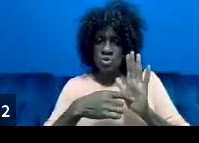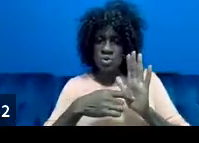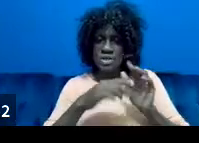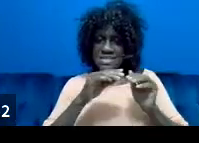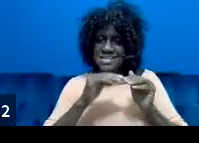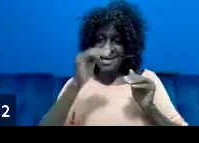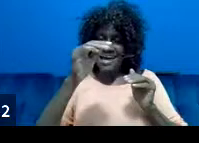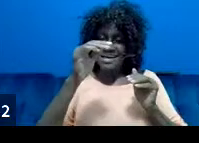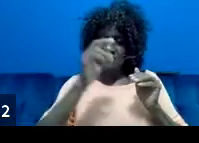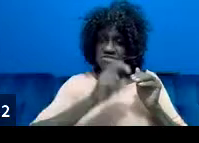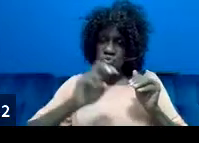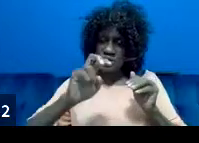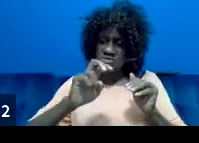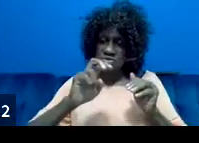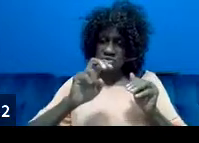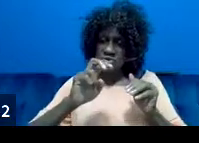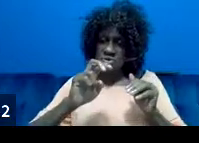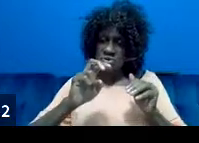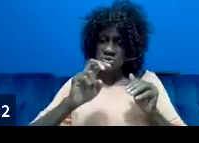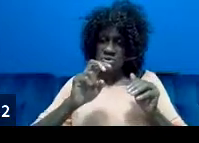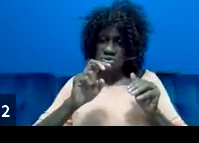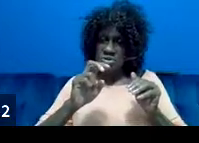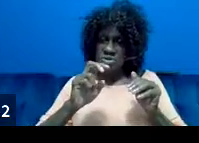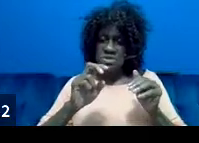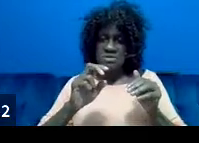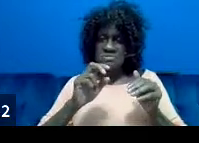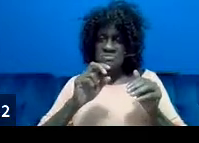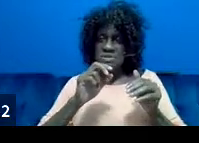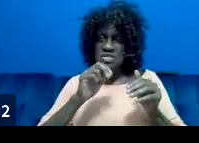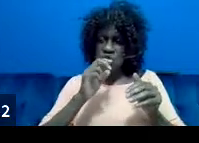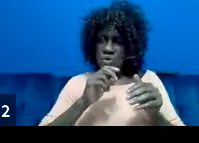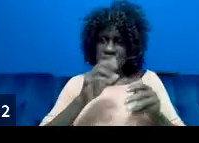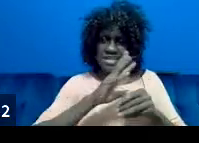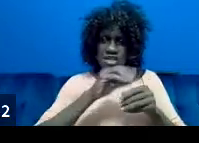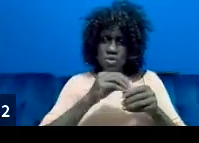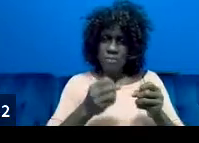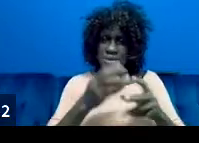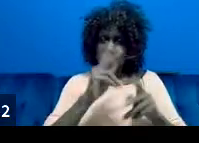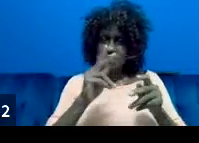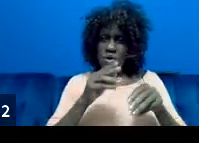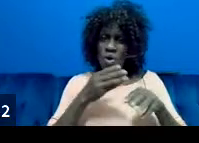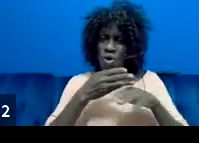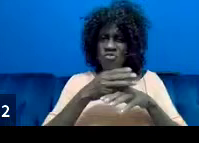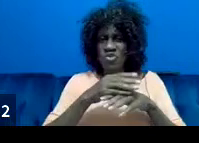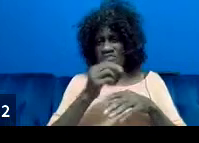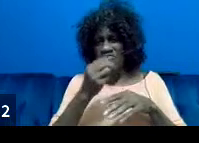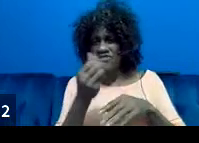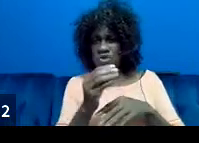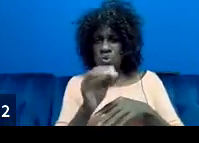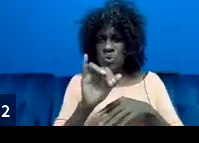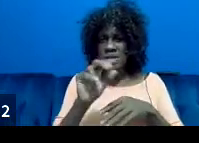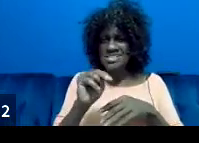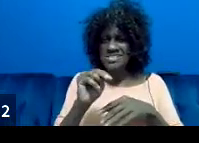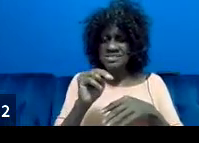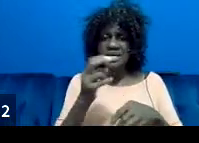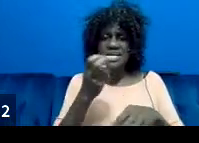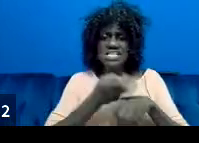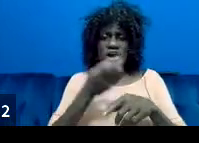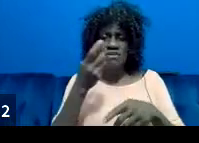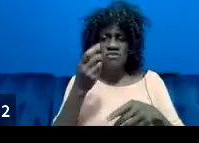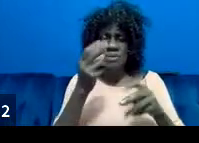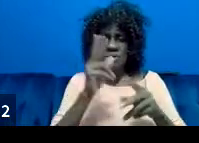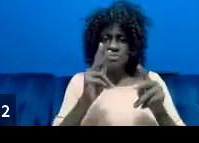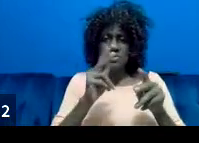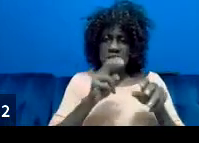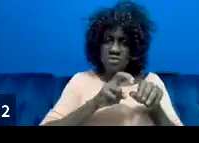of a transfer really excludes many people once you get over a couple of inches. So it's very difficult for many to get from the